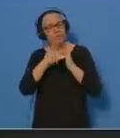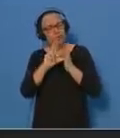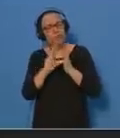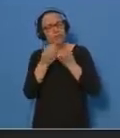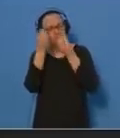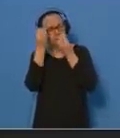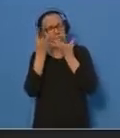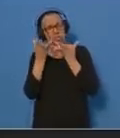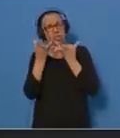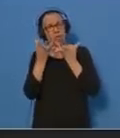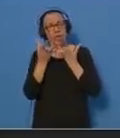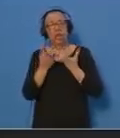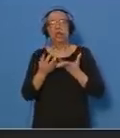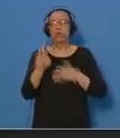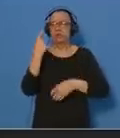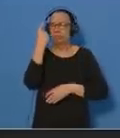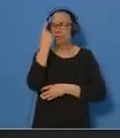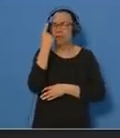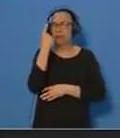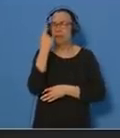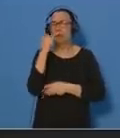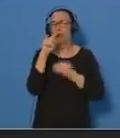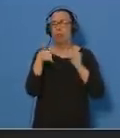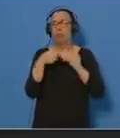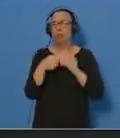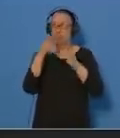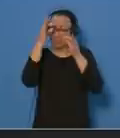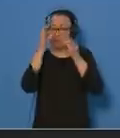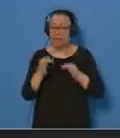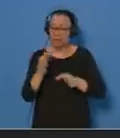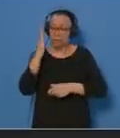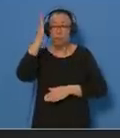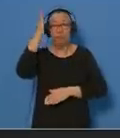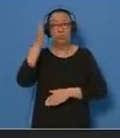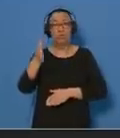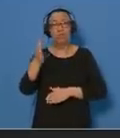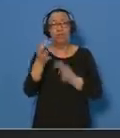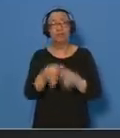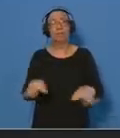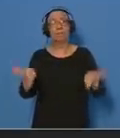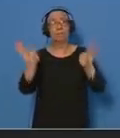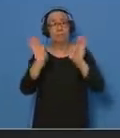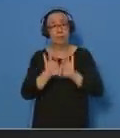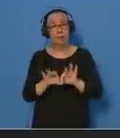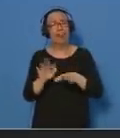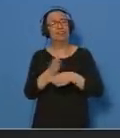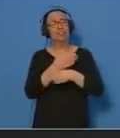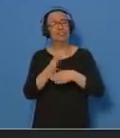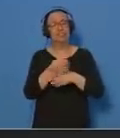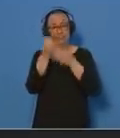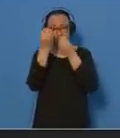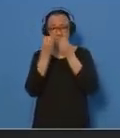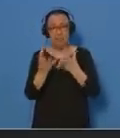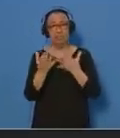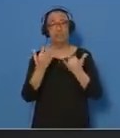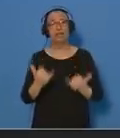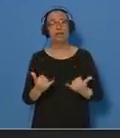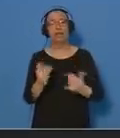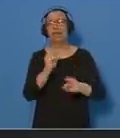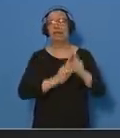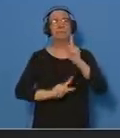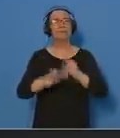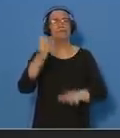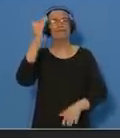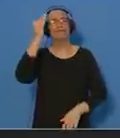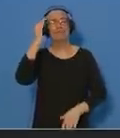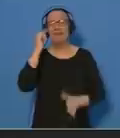will factor into decisions that will be made as we go forward. But I think that it's important, and I shared that information today so people know